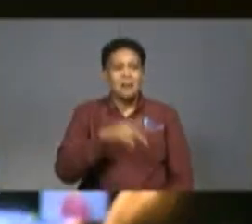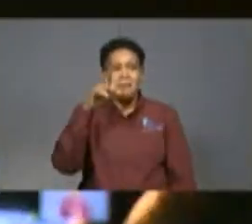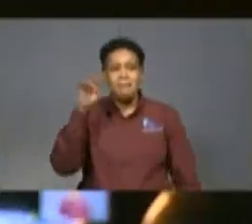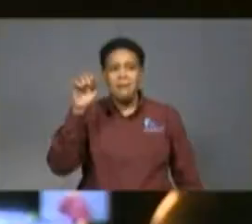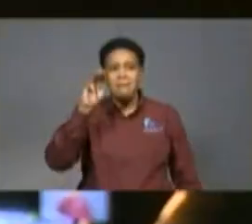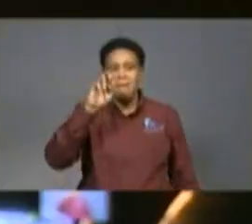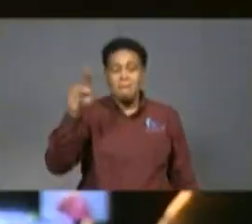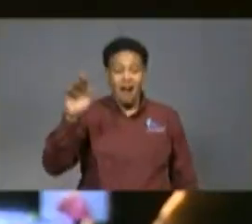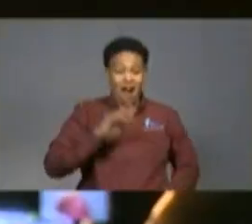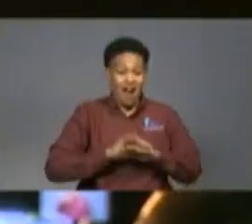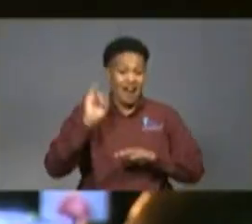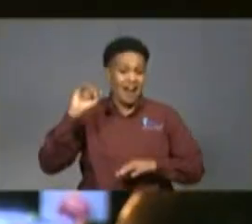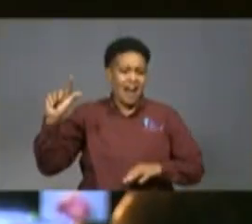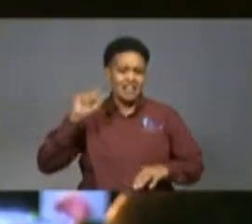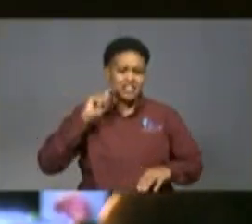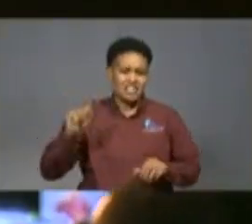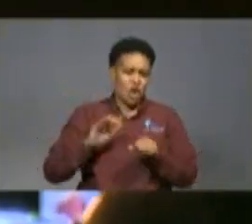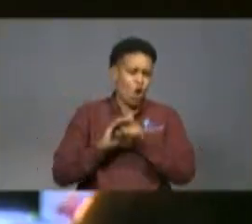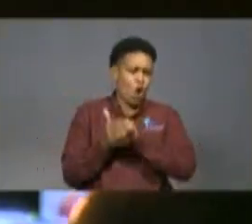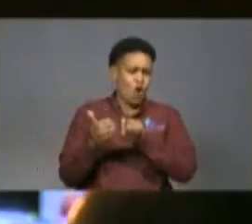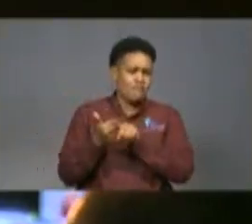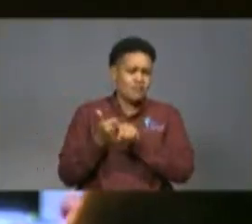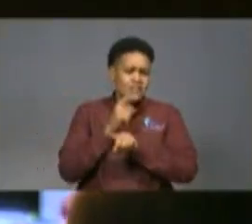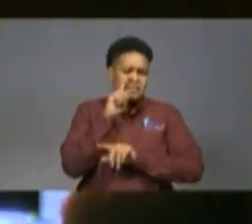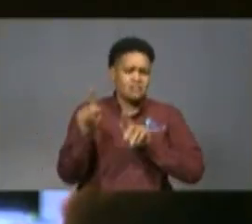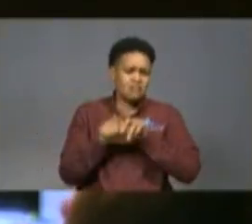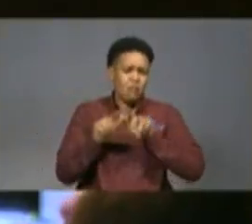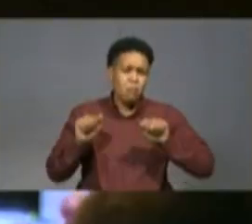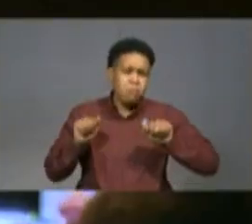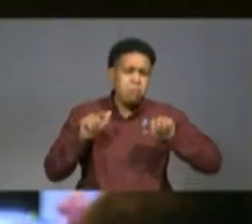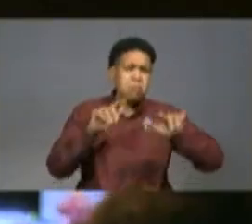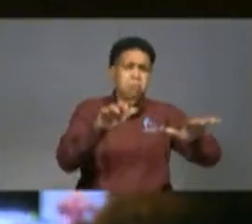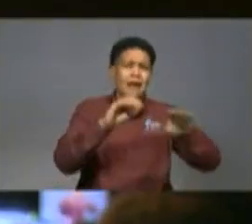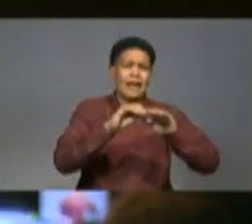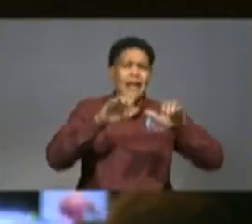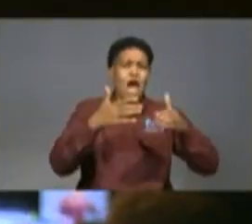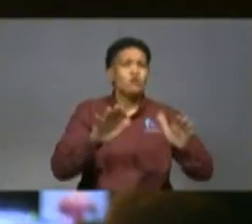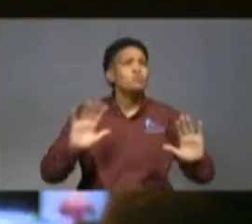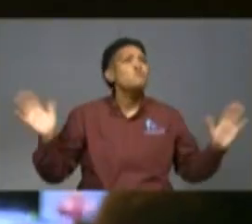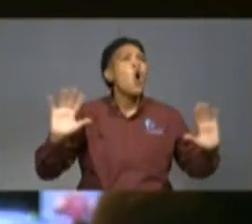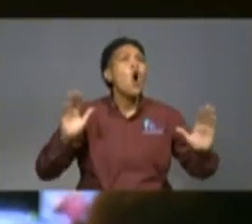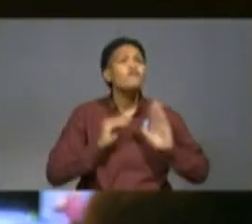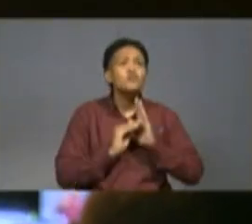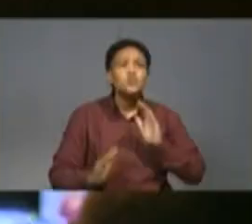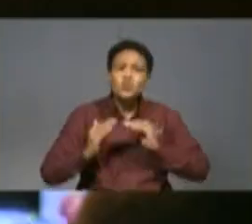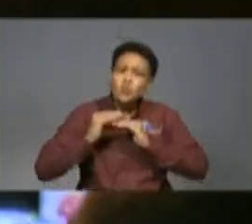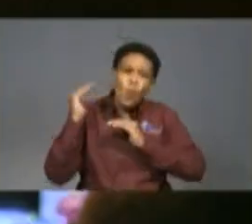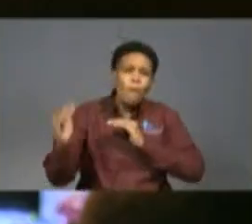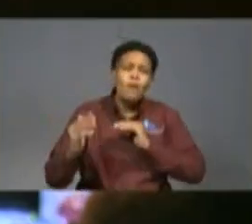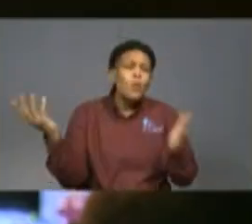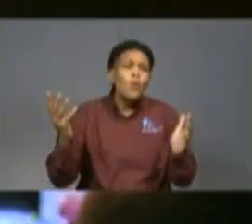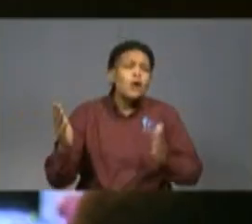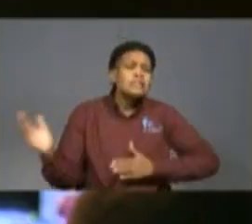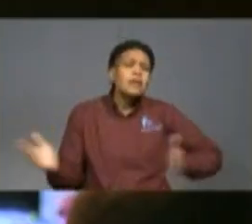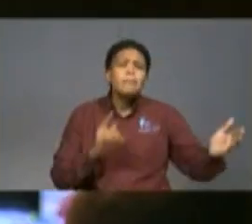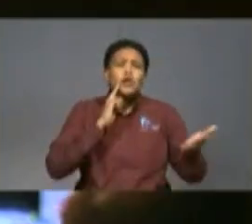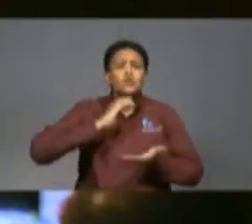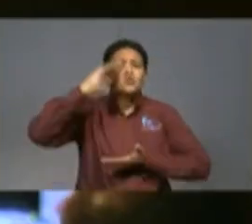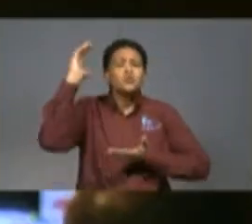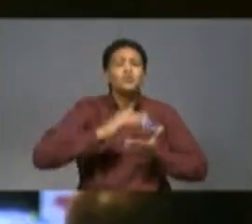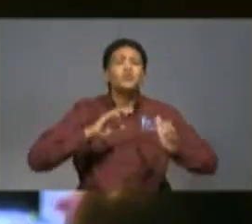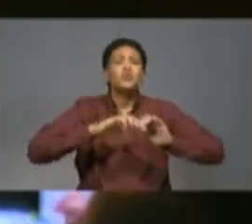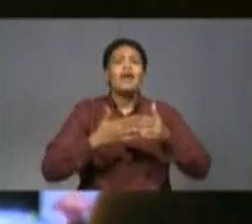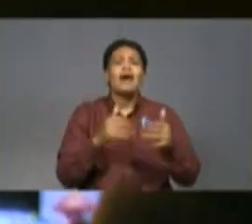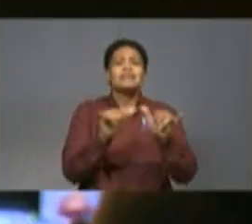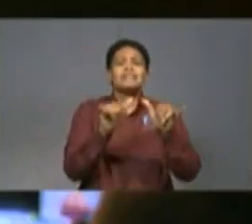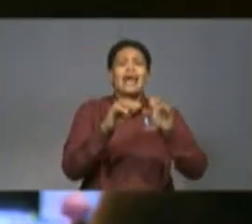that COVID-19 has highlighted the issue of overcrowding in classrooms. What is the plan to reduce class size in the nation's